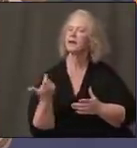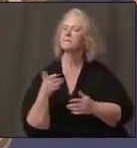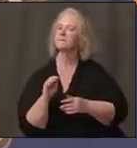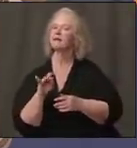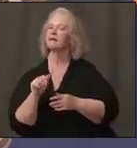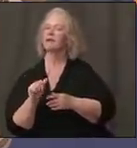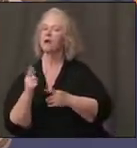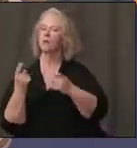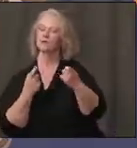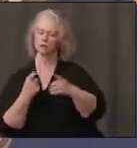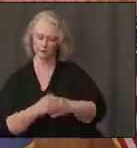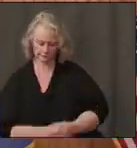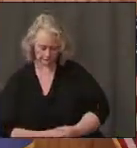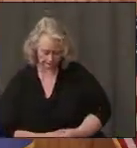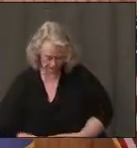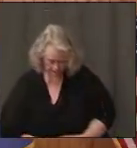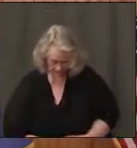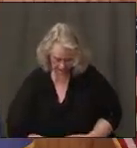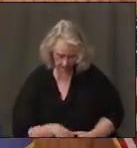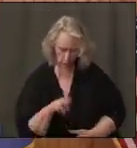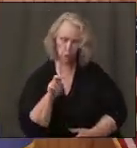Max? News 8.